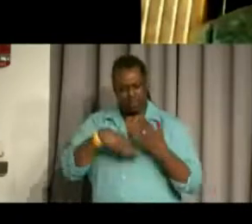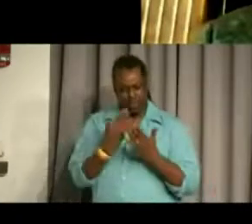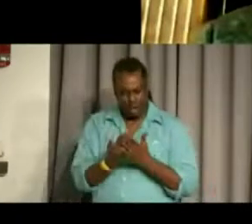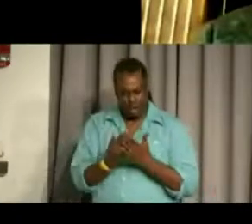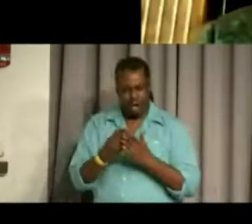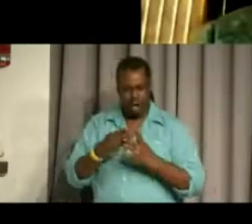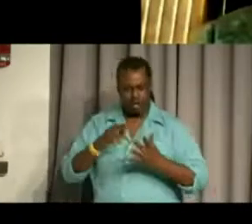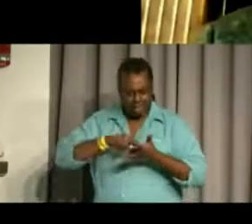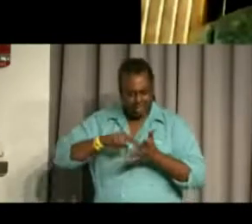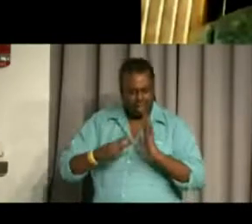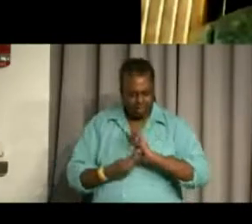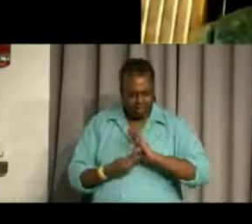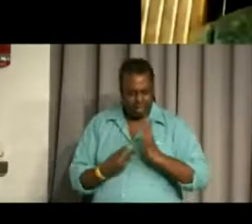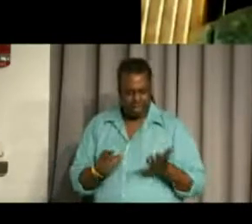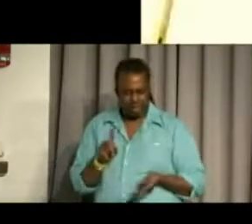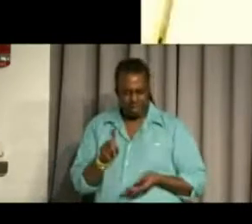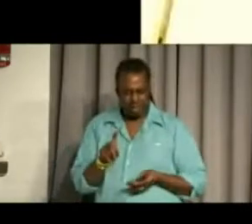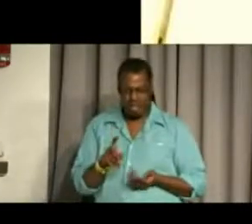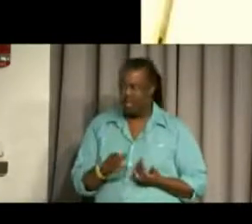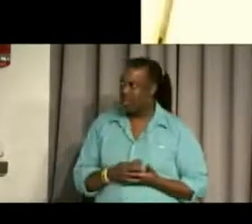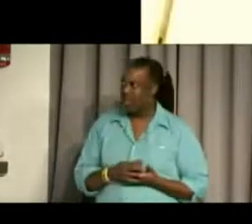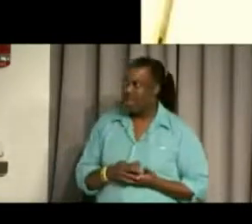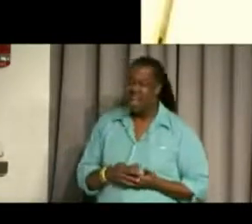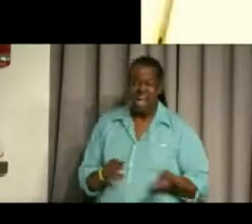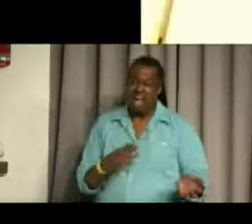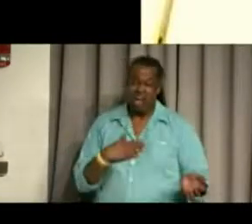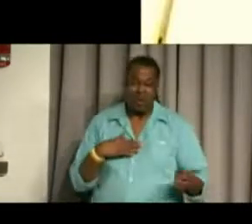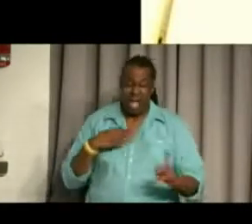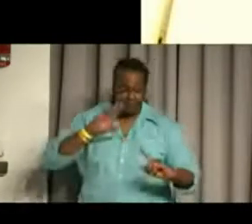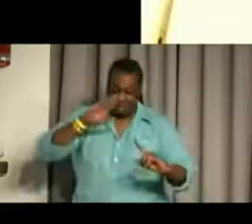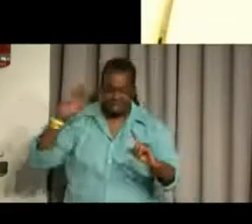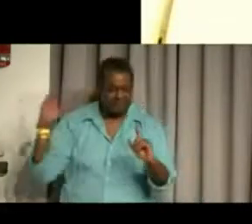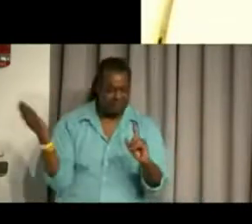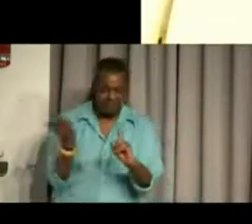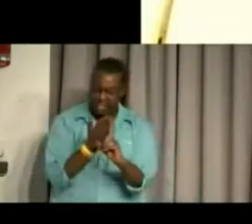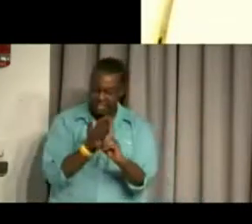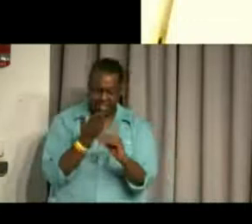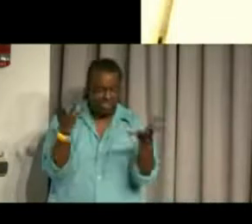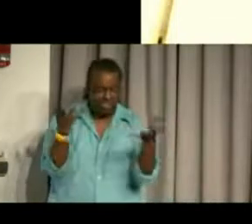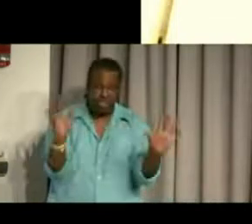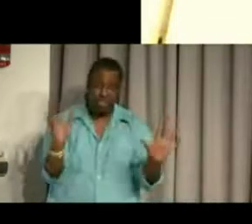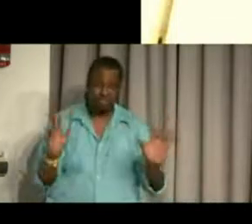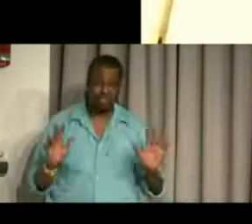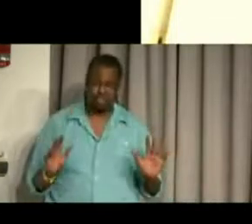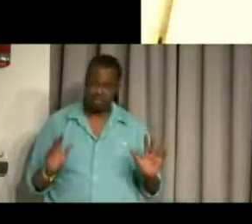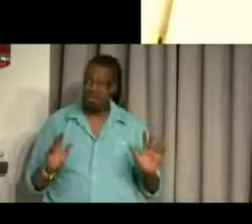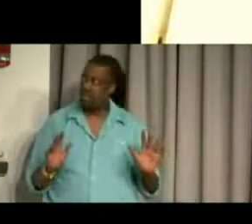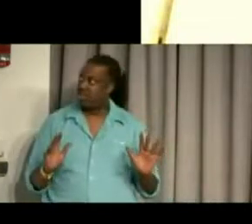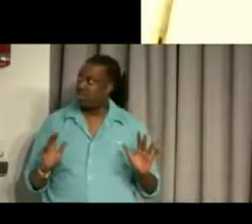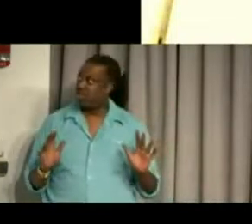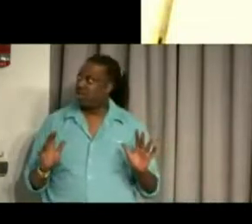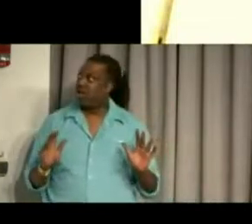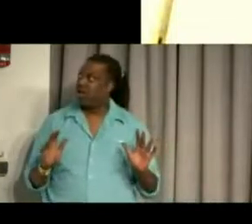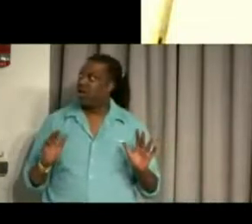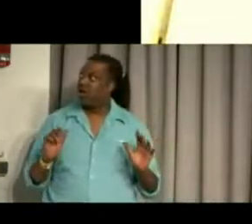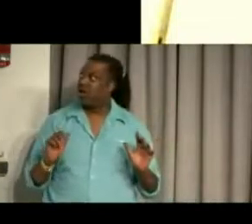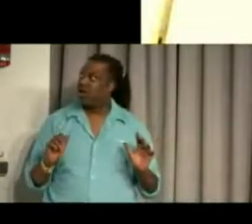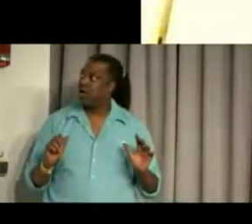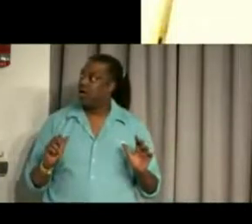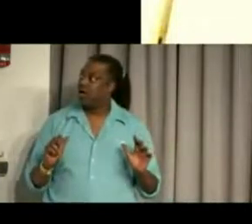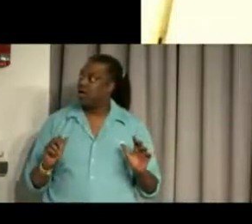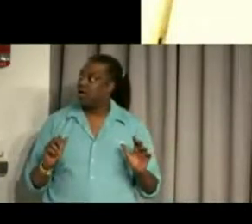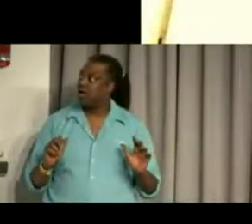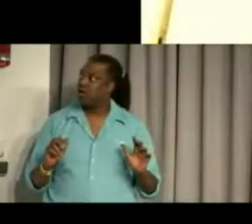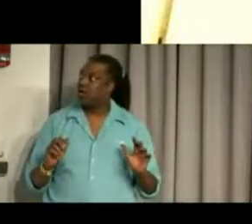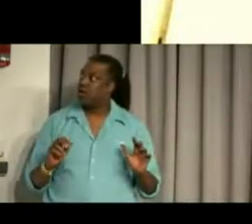purpose? I mean, I'm very convinced because all of the others, so